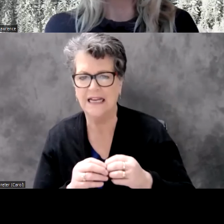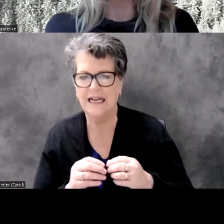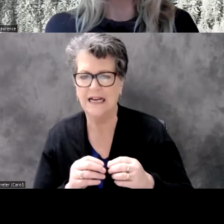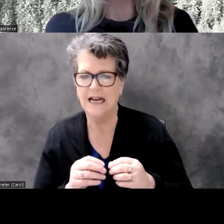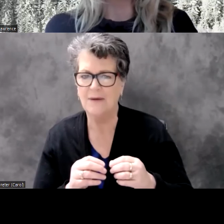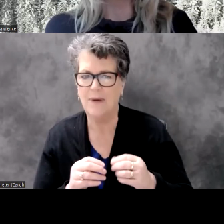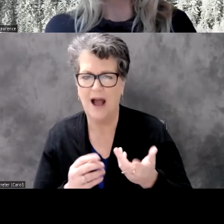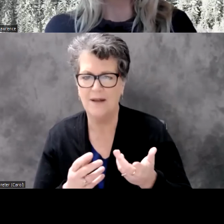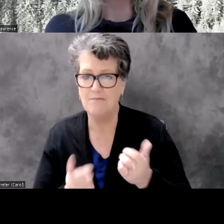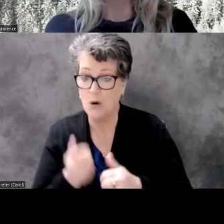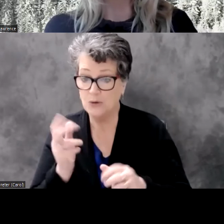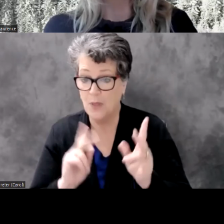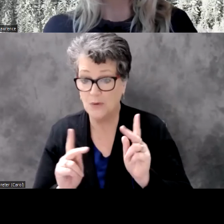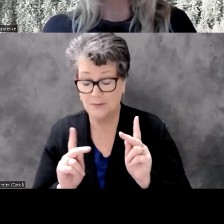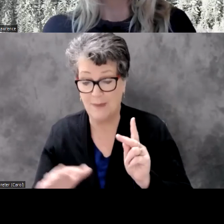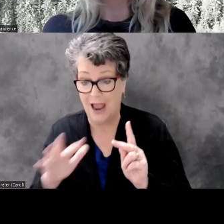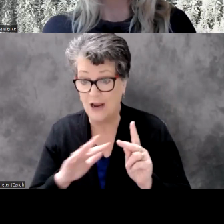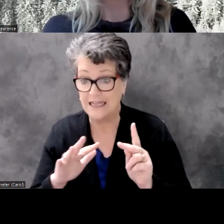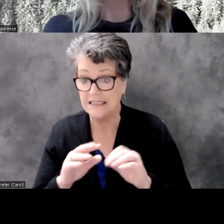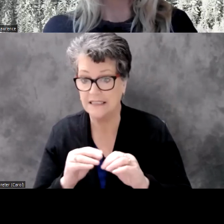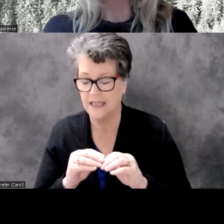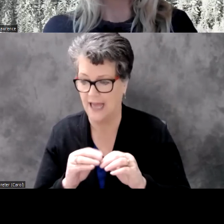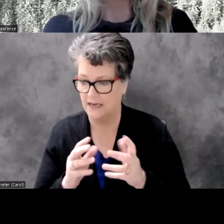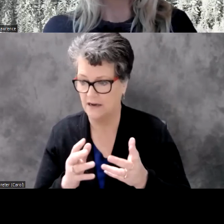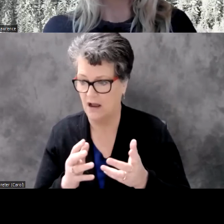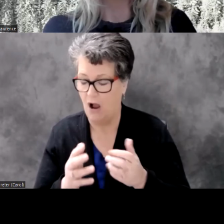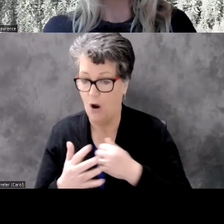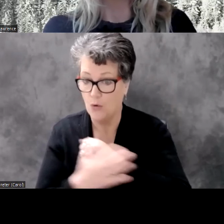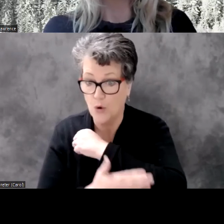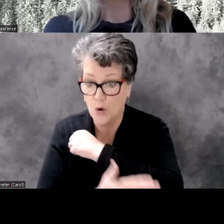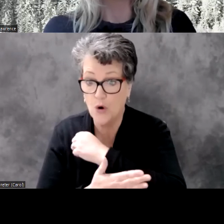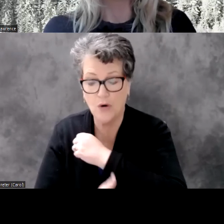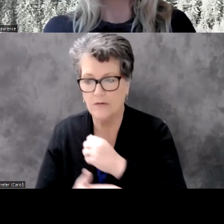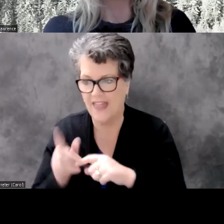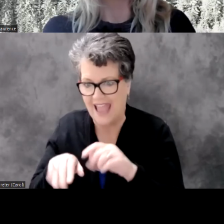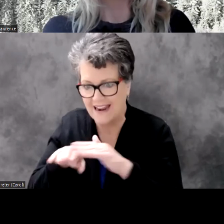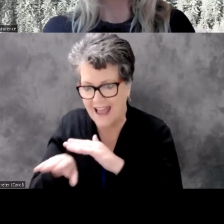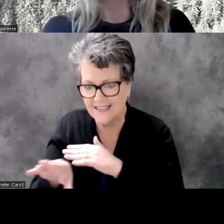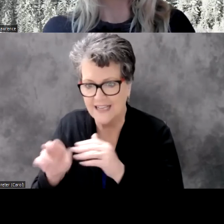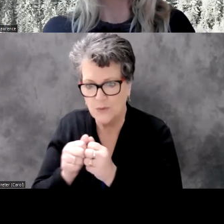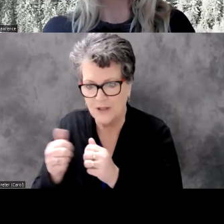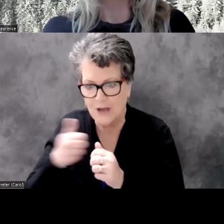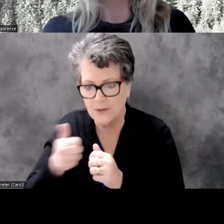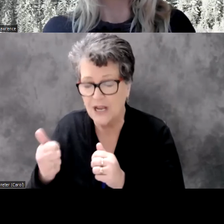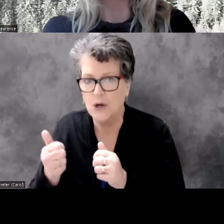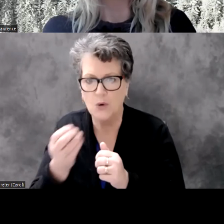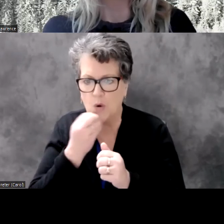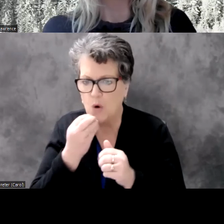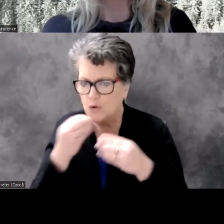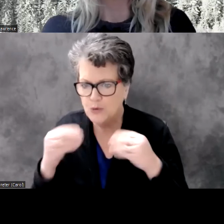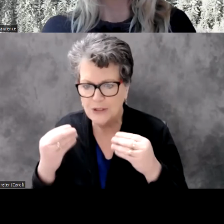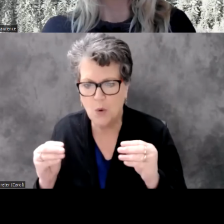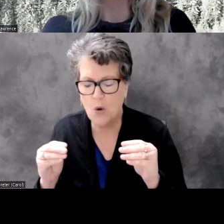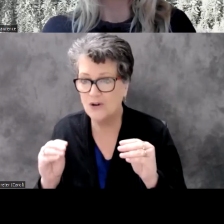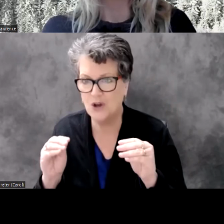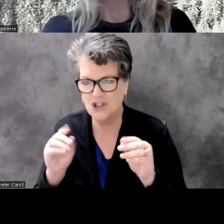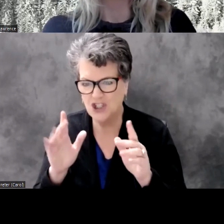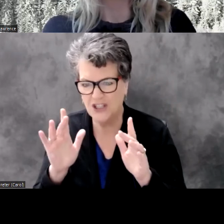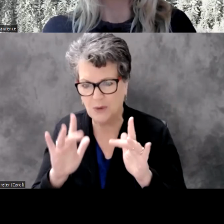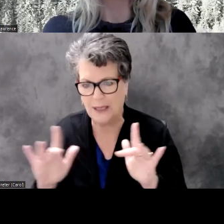that are rural, inaccessible by transportation, or have no grocery stores, or just very out